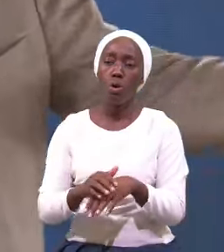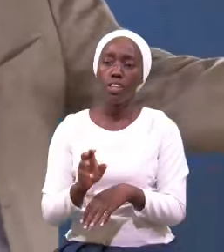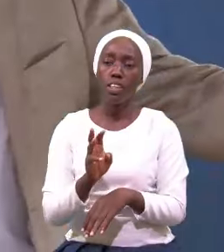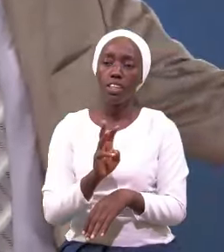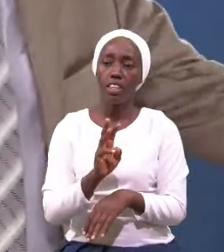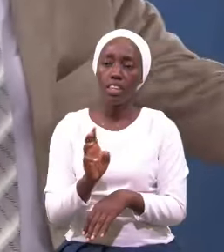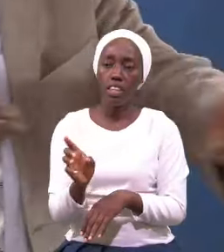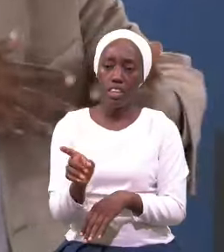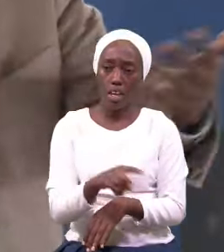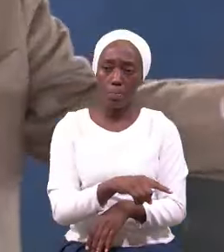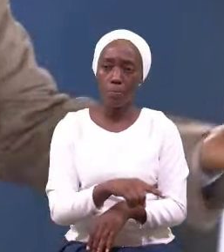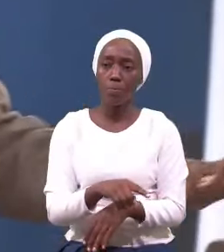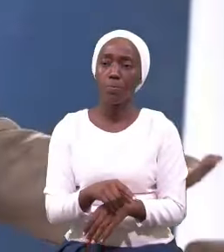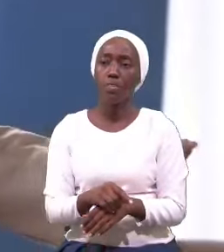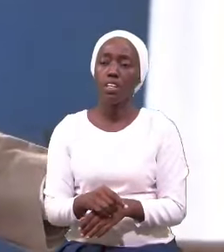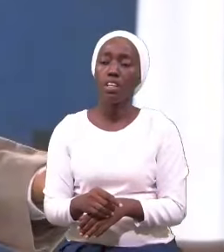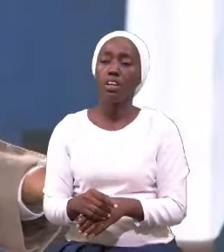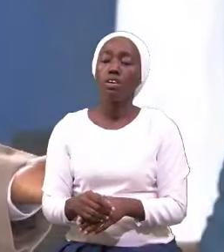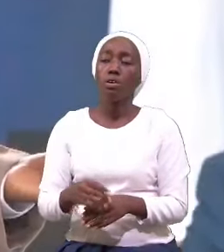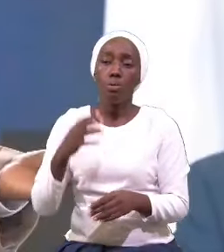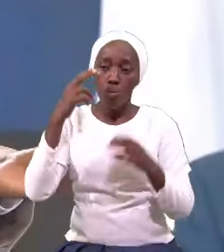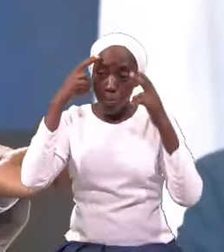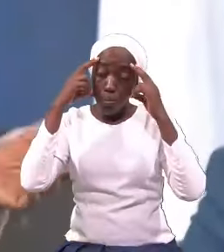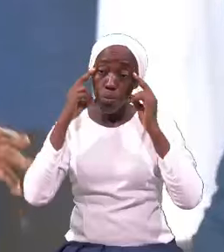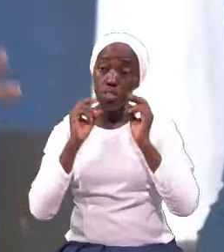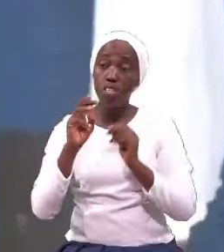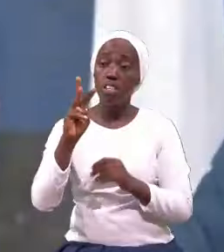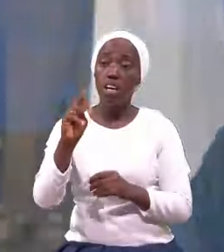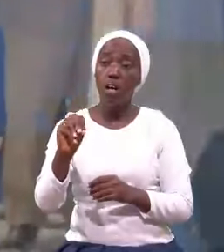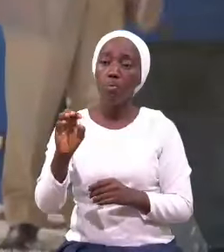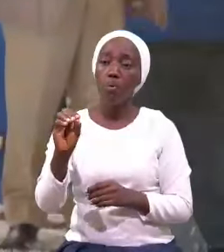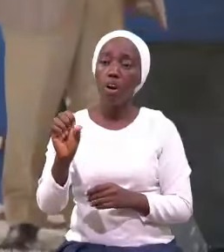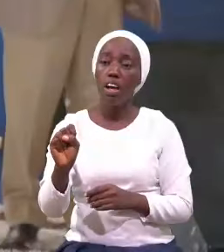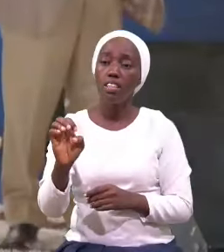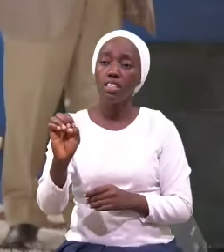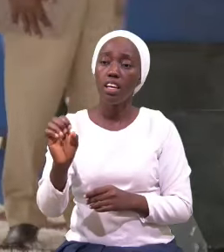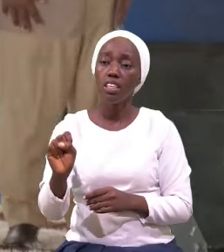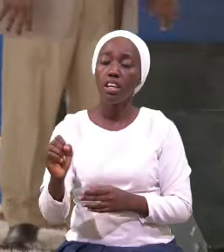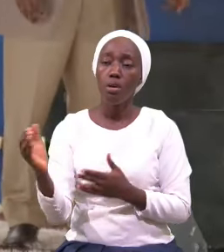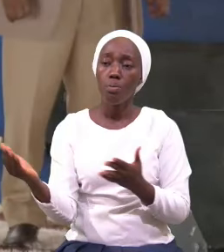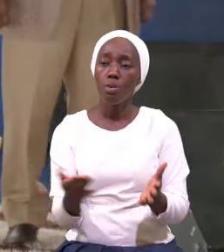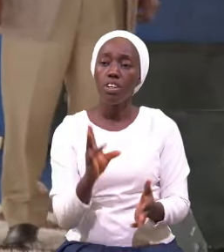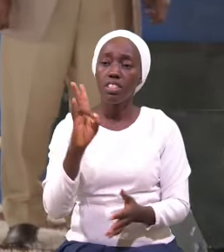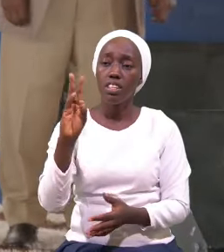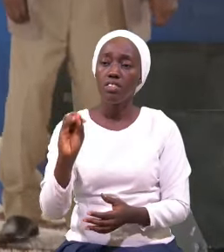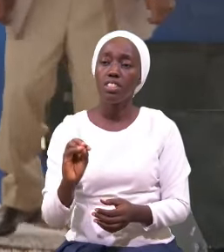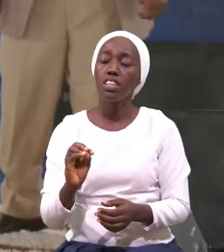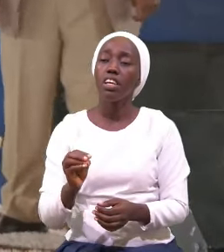And so Moses brought 70 elders. And the Lord put the Spirit on them.